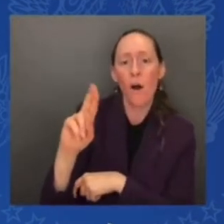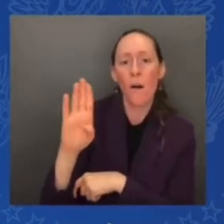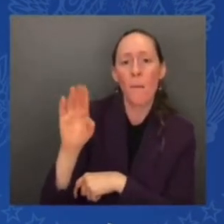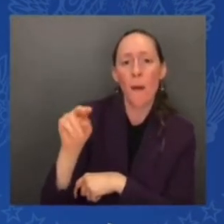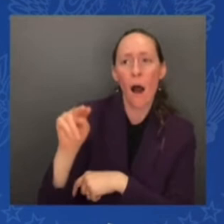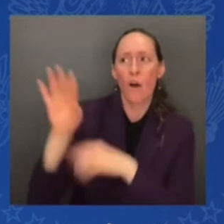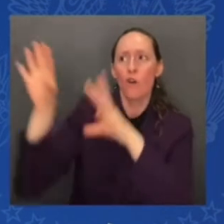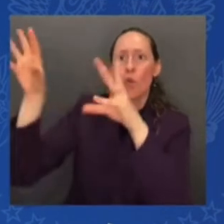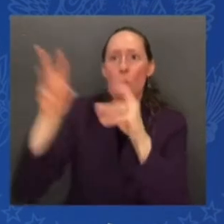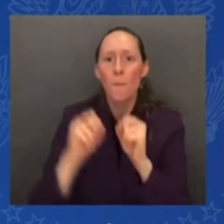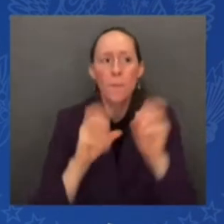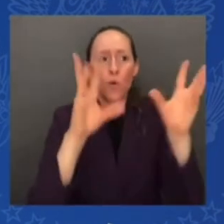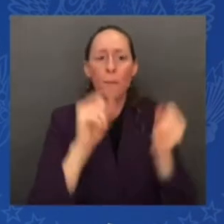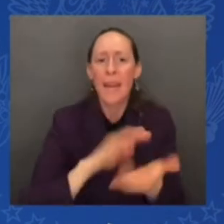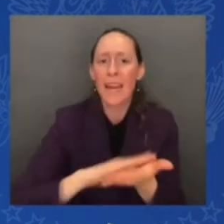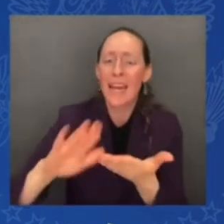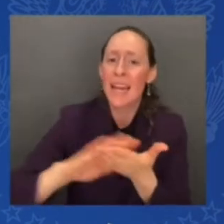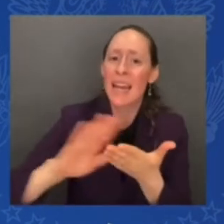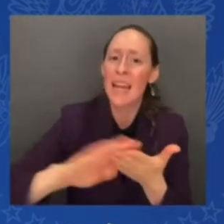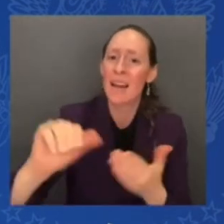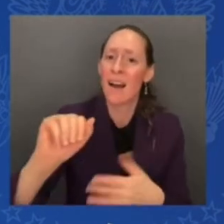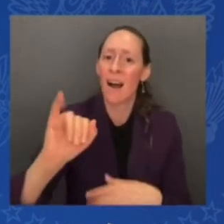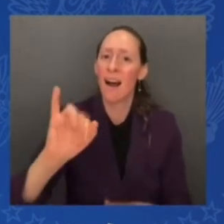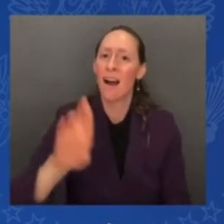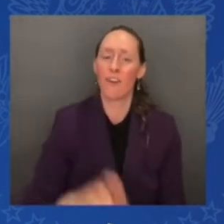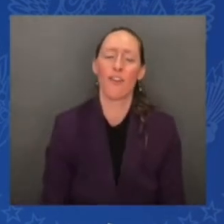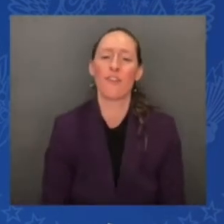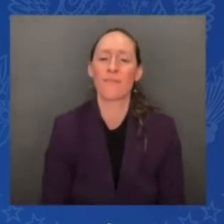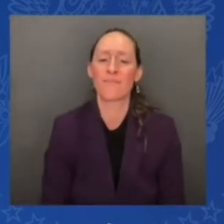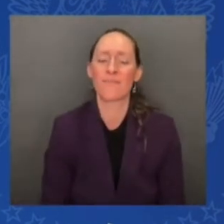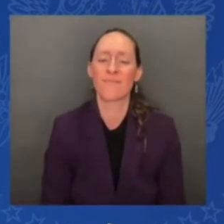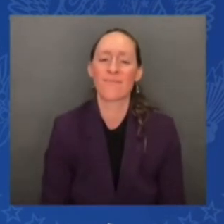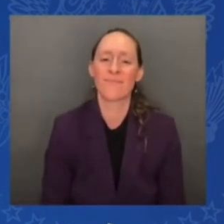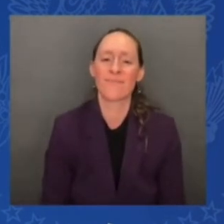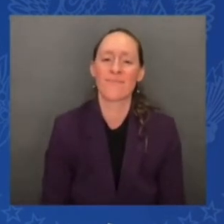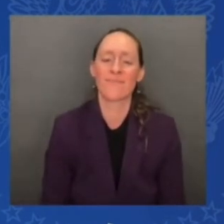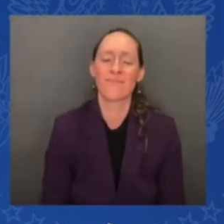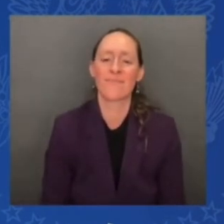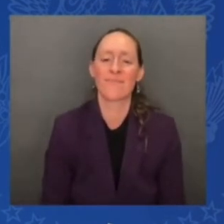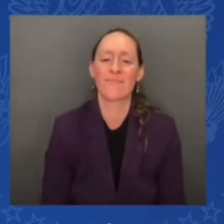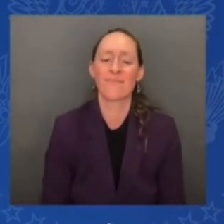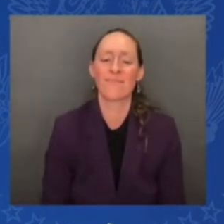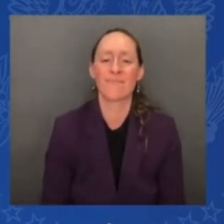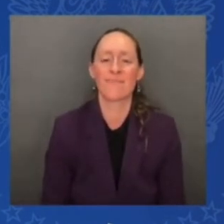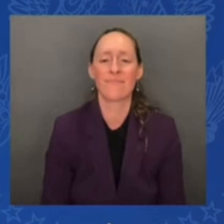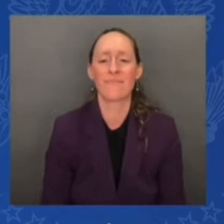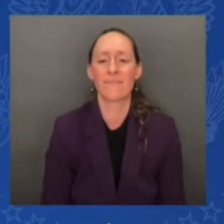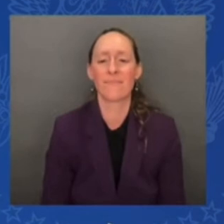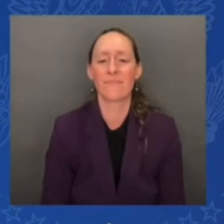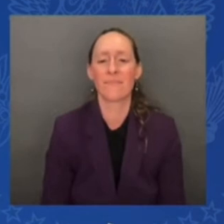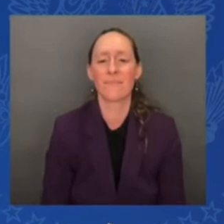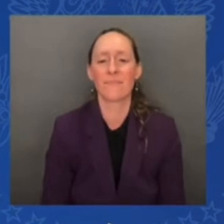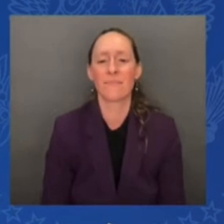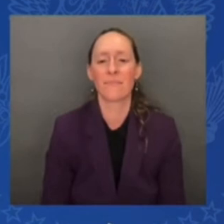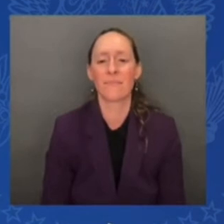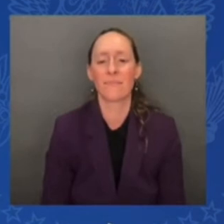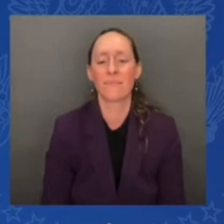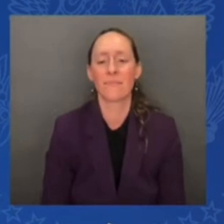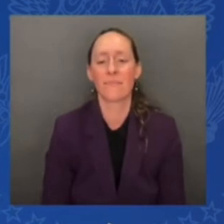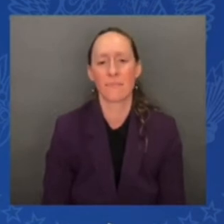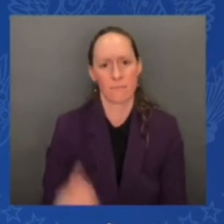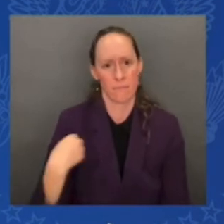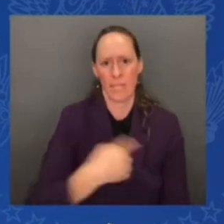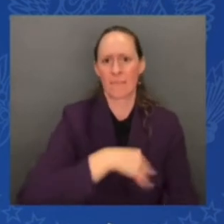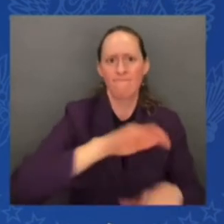Mexico to help rural communities take advantage of the federal resources so they're there and can — because this is all new stuff. People on the ground